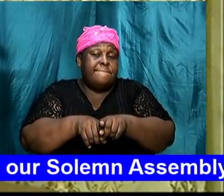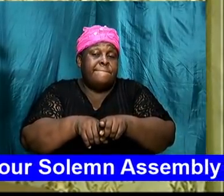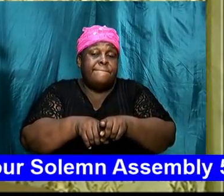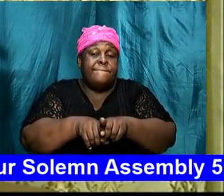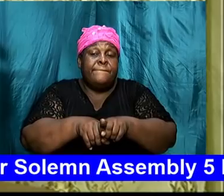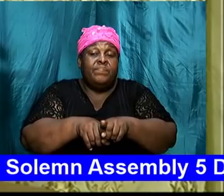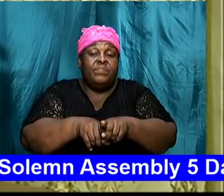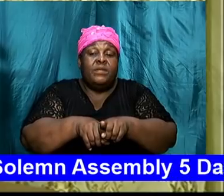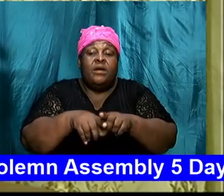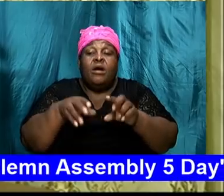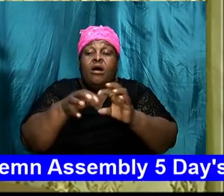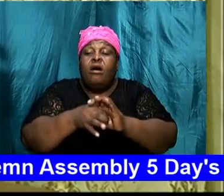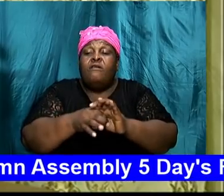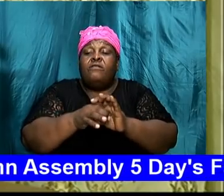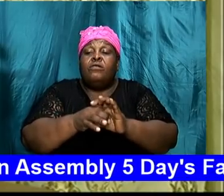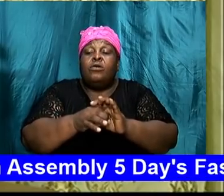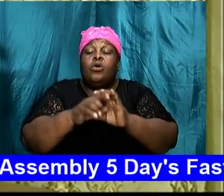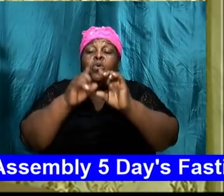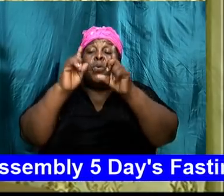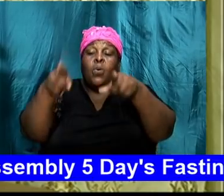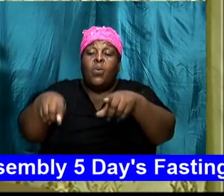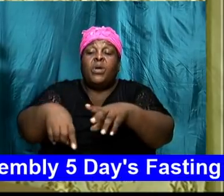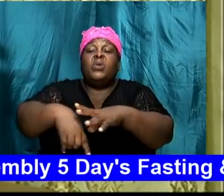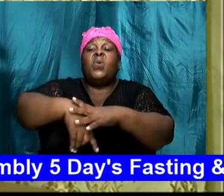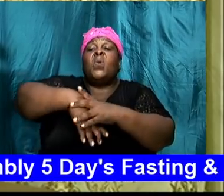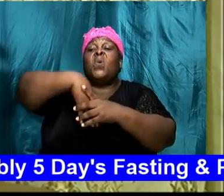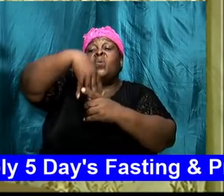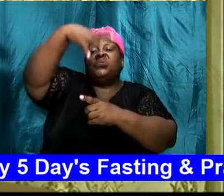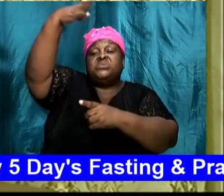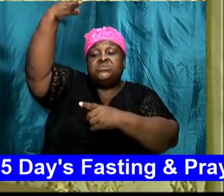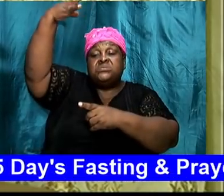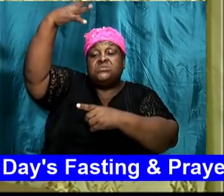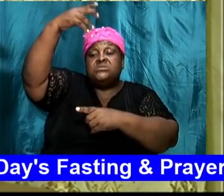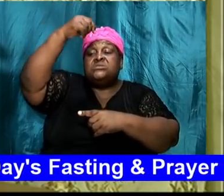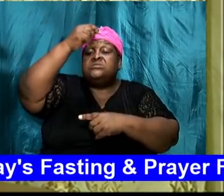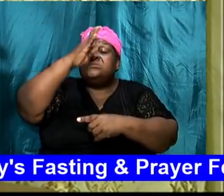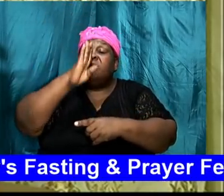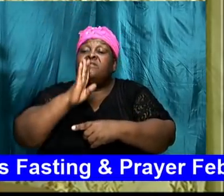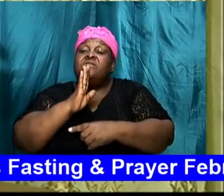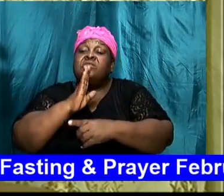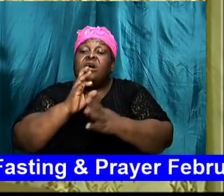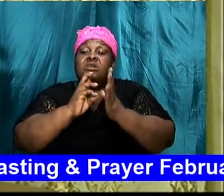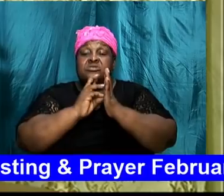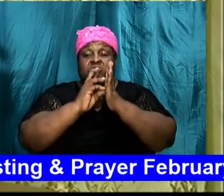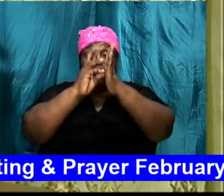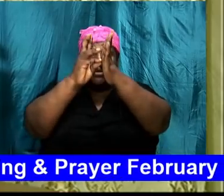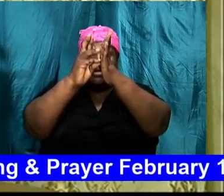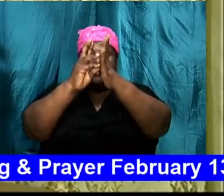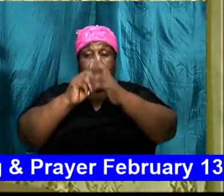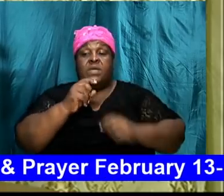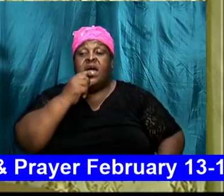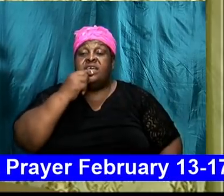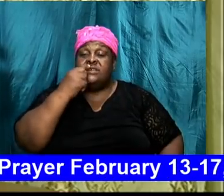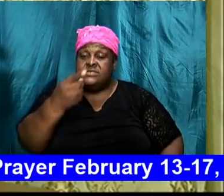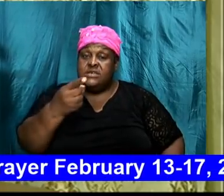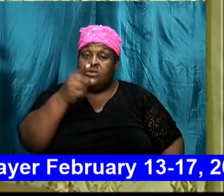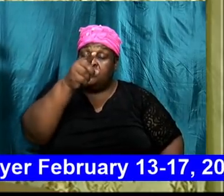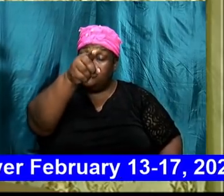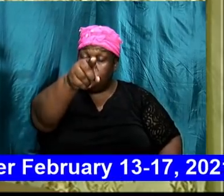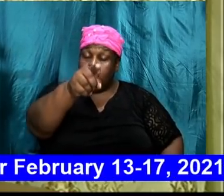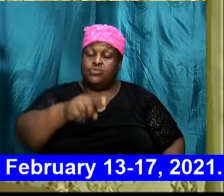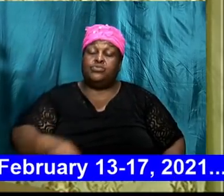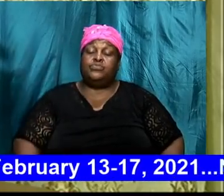of going outside of God's will I put it to you brethren